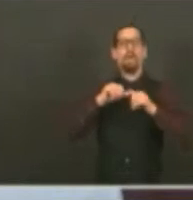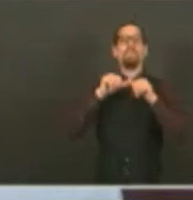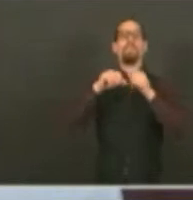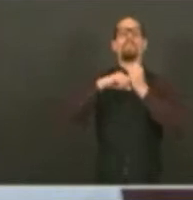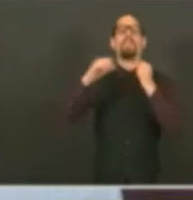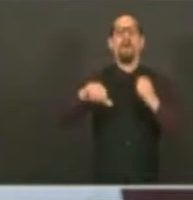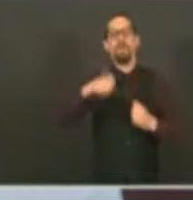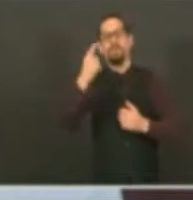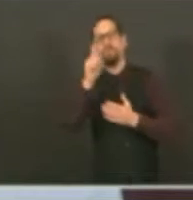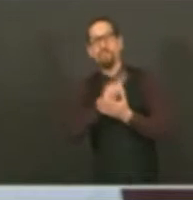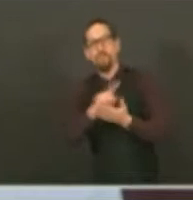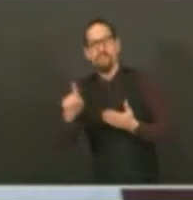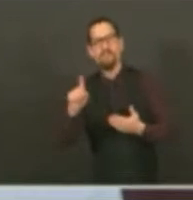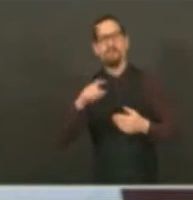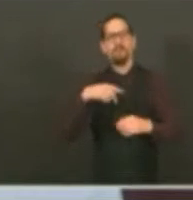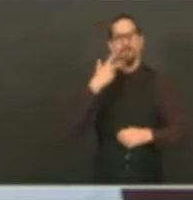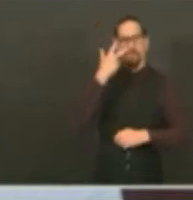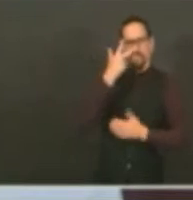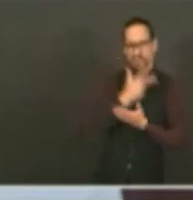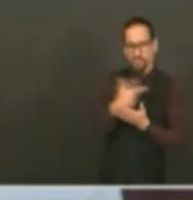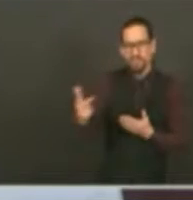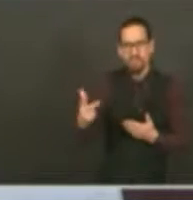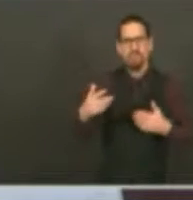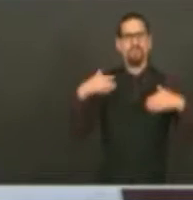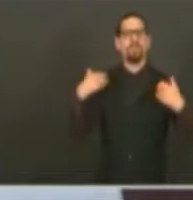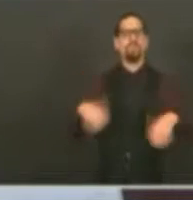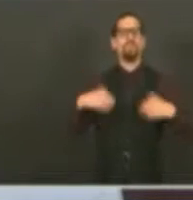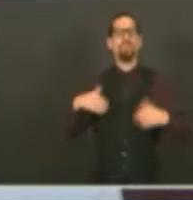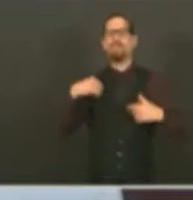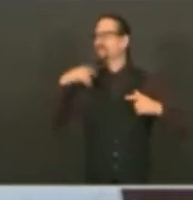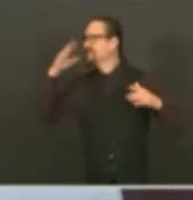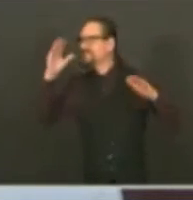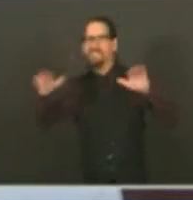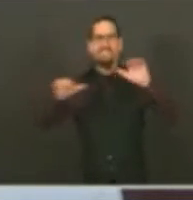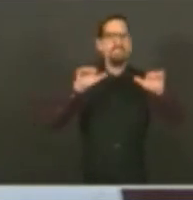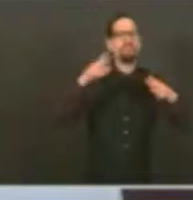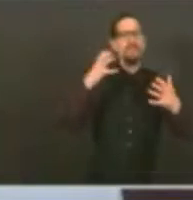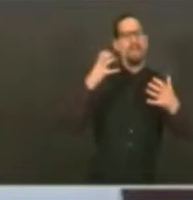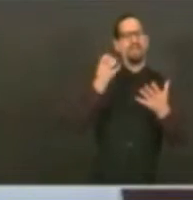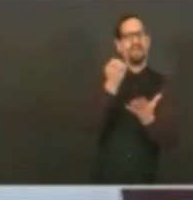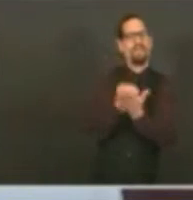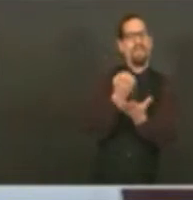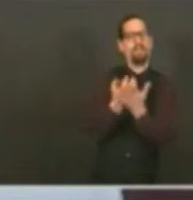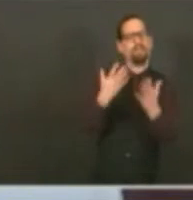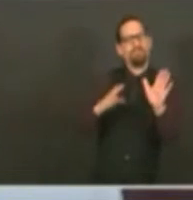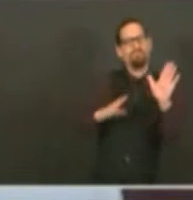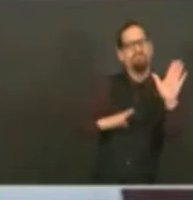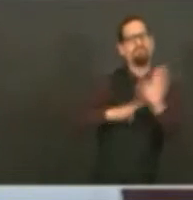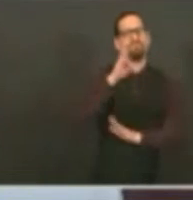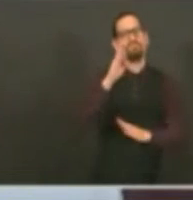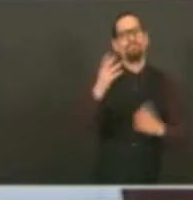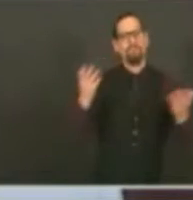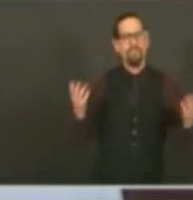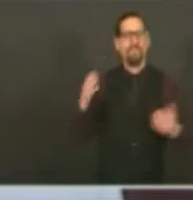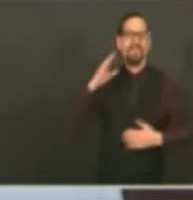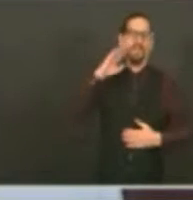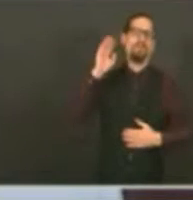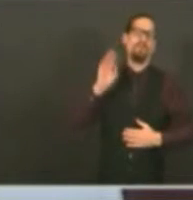economy, and to have to throttle it back is especially painful. Having said that,